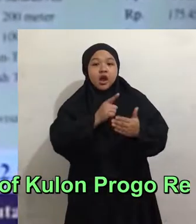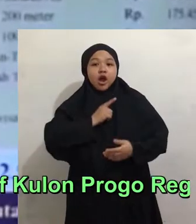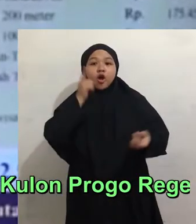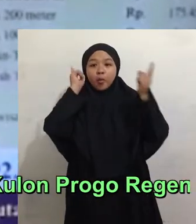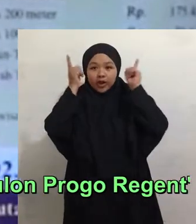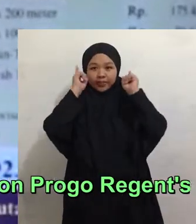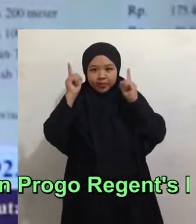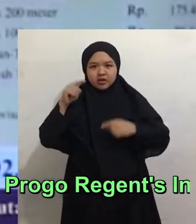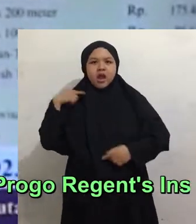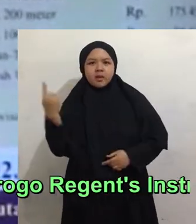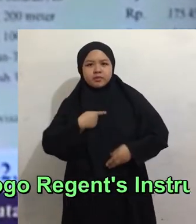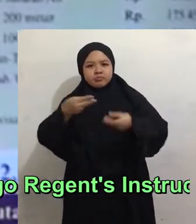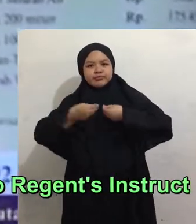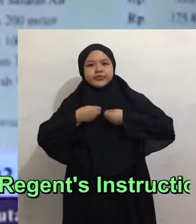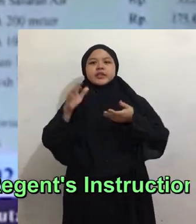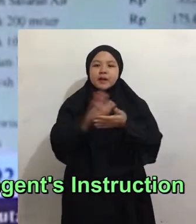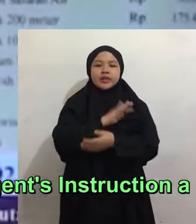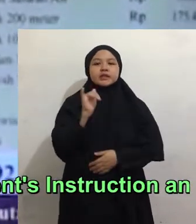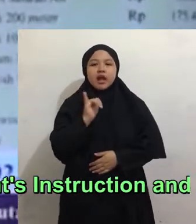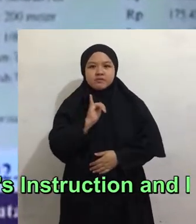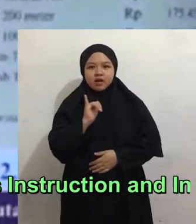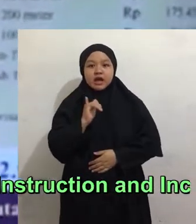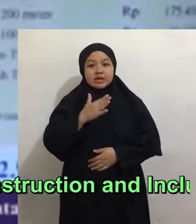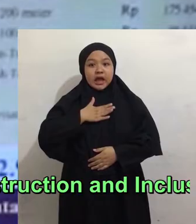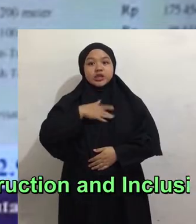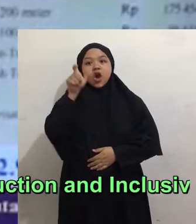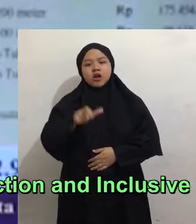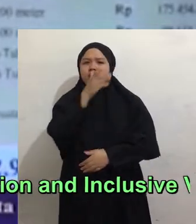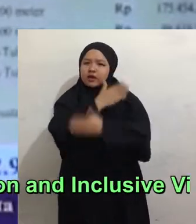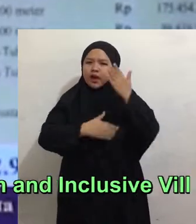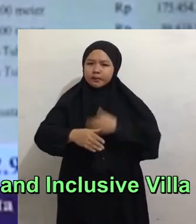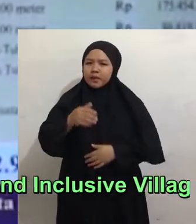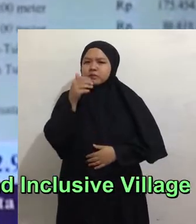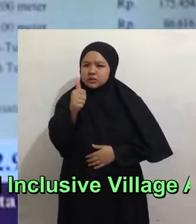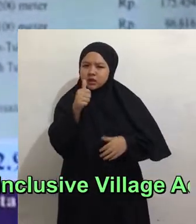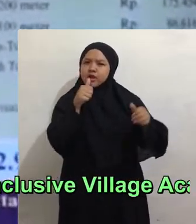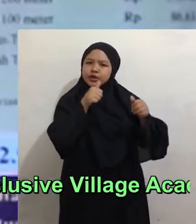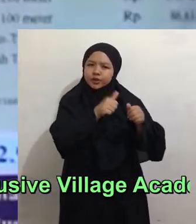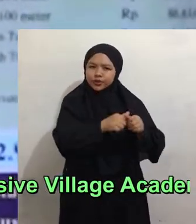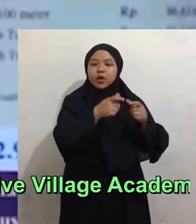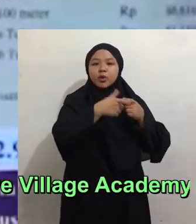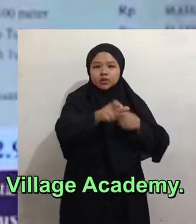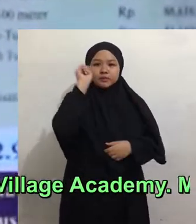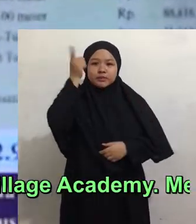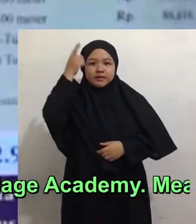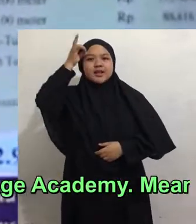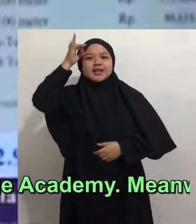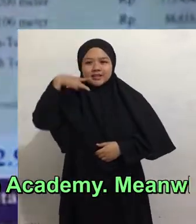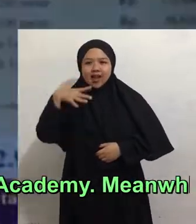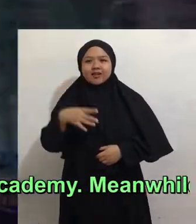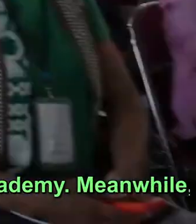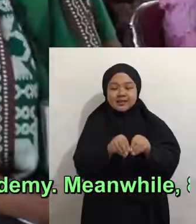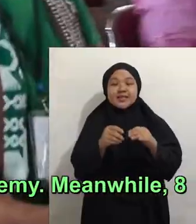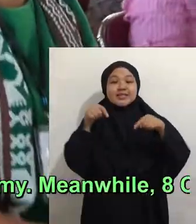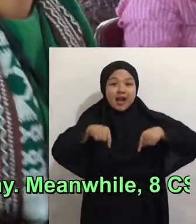Diberi kesempatan yang sama, sehingga saya seorang difabel juga bisa mengikuti proses pengisian perangkat